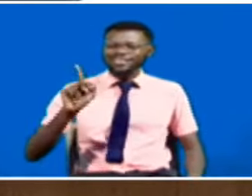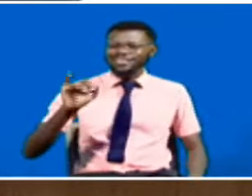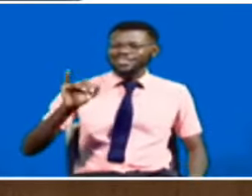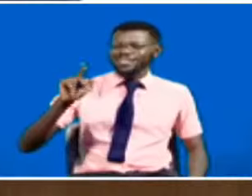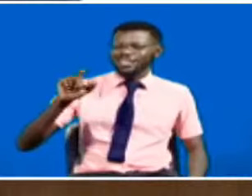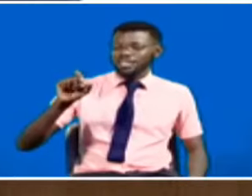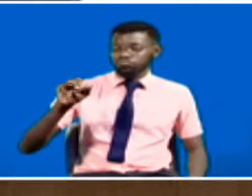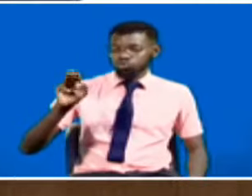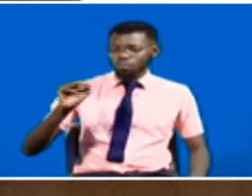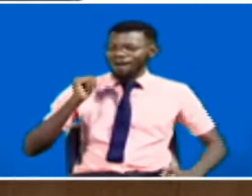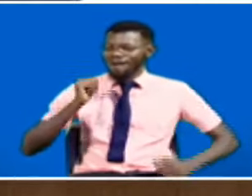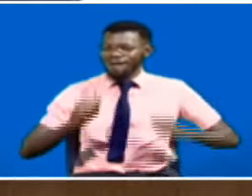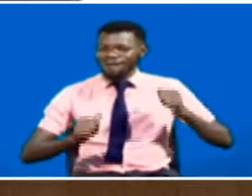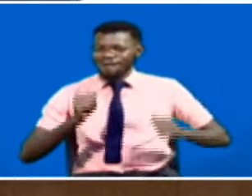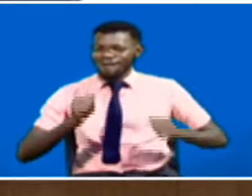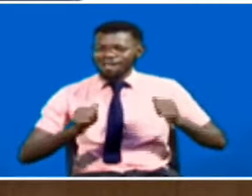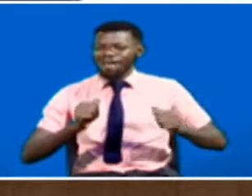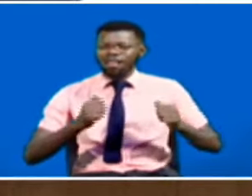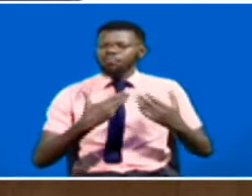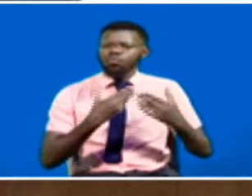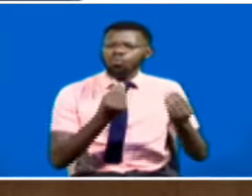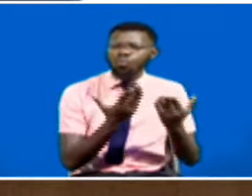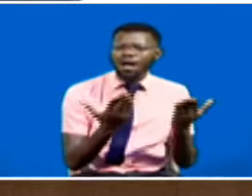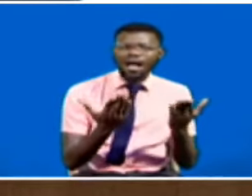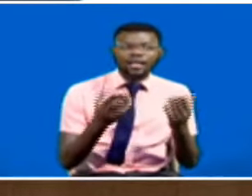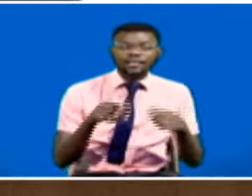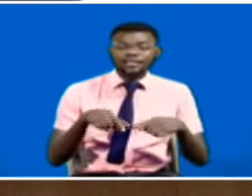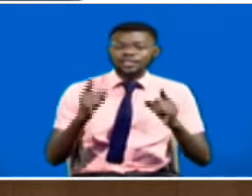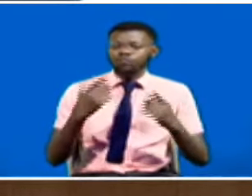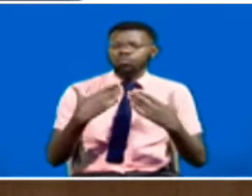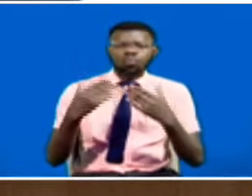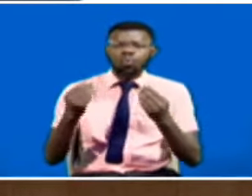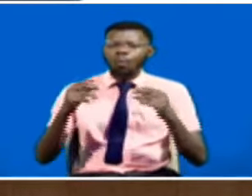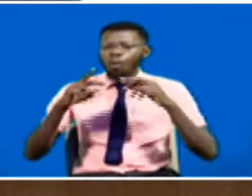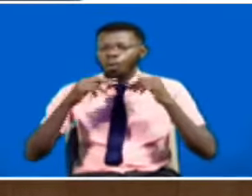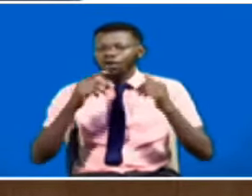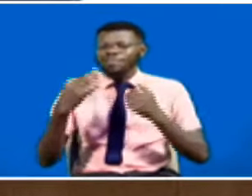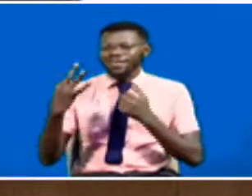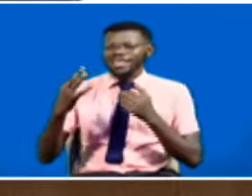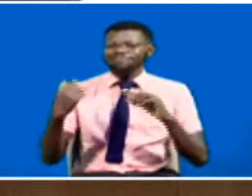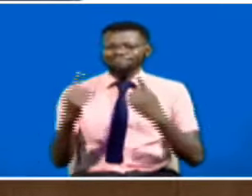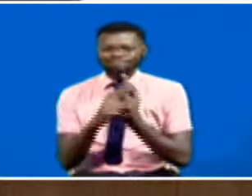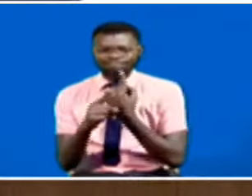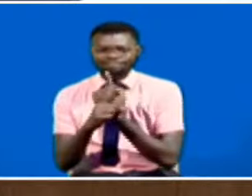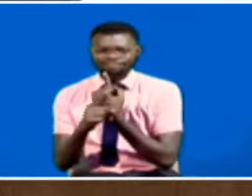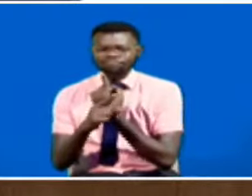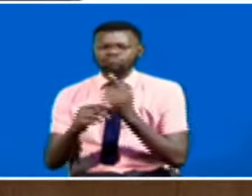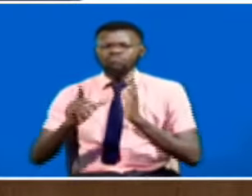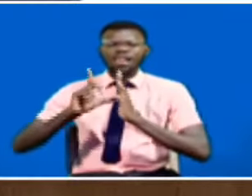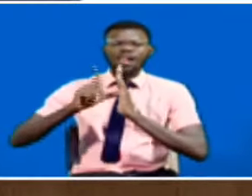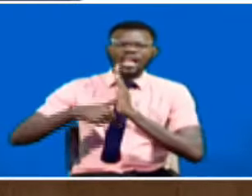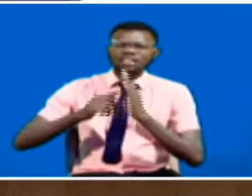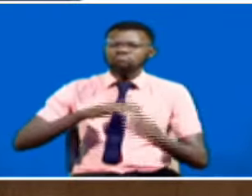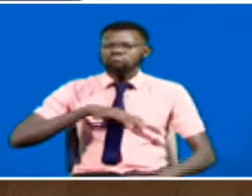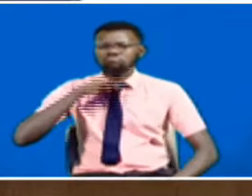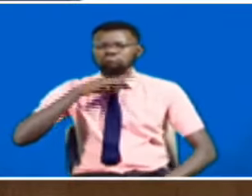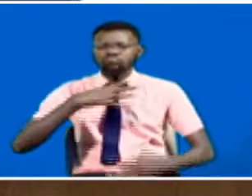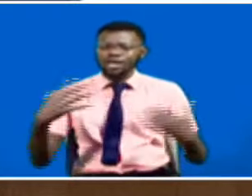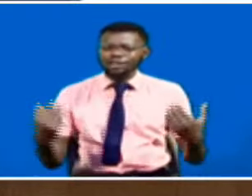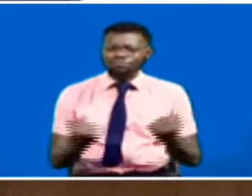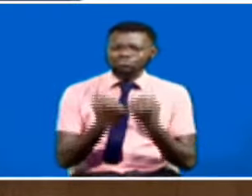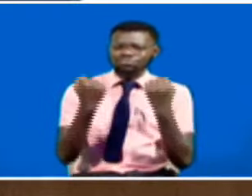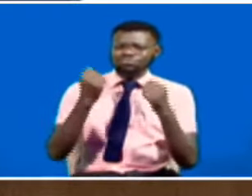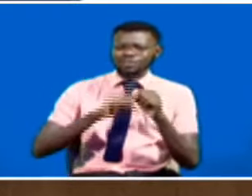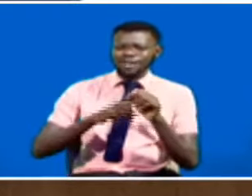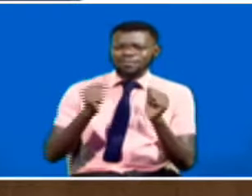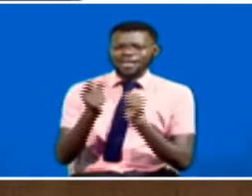Kiptum. It emerges that Kiptum went to three different restaurants before he met his death in a tragic road crash at 11 p.m.